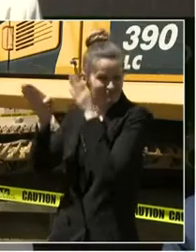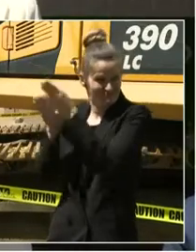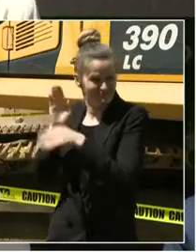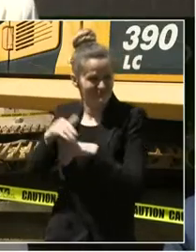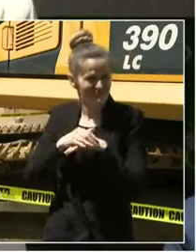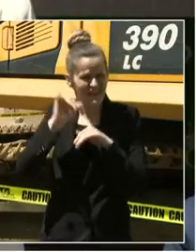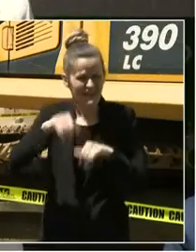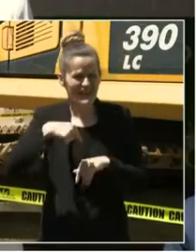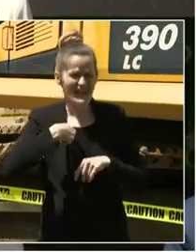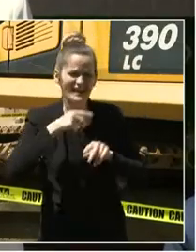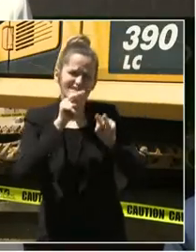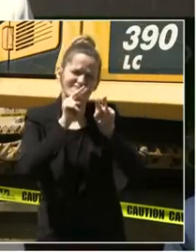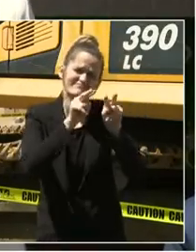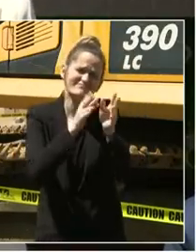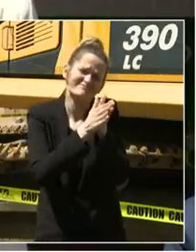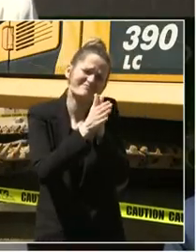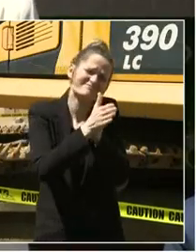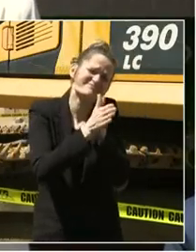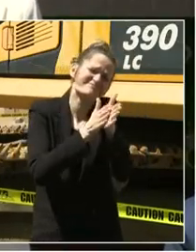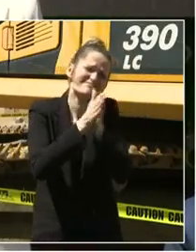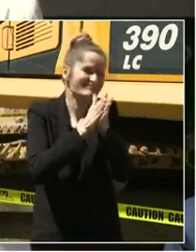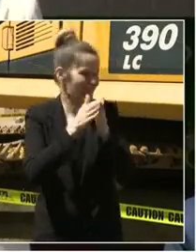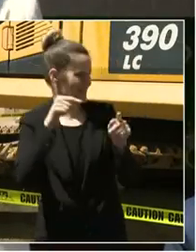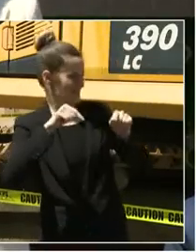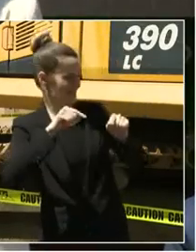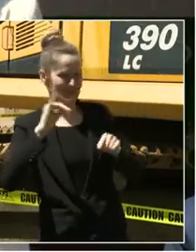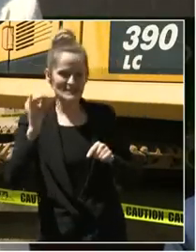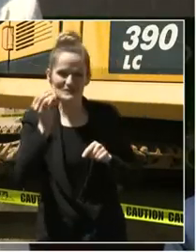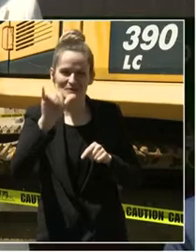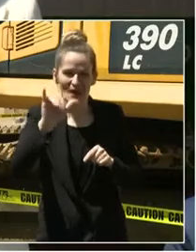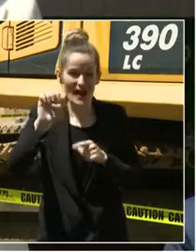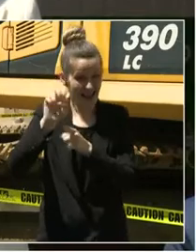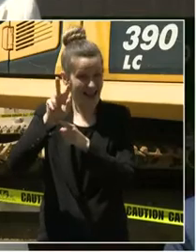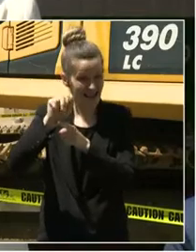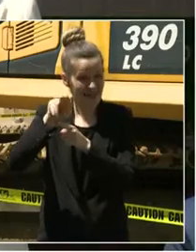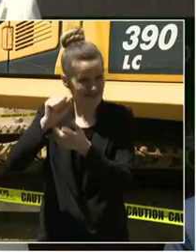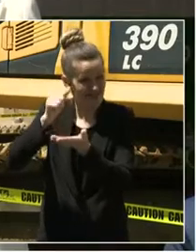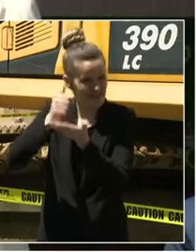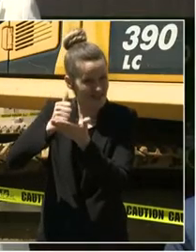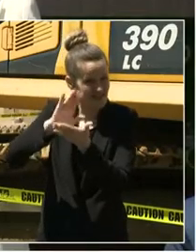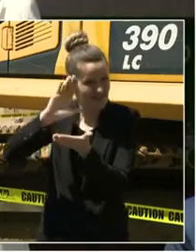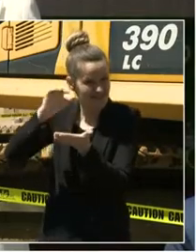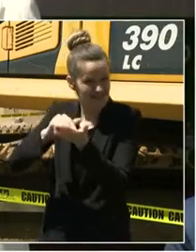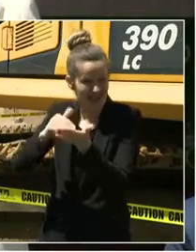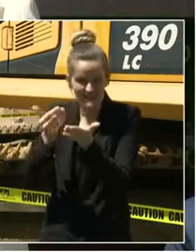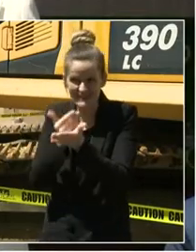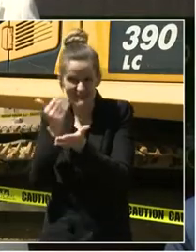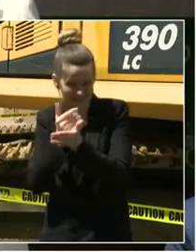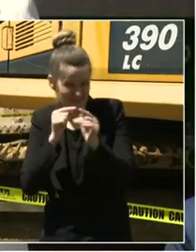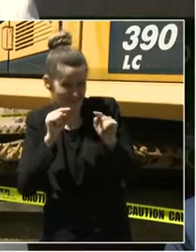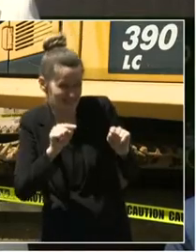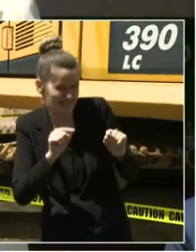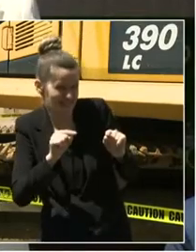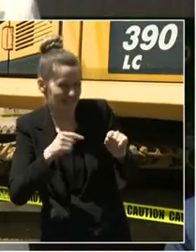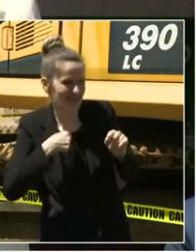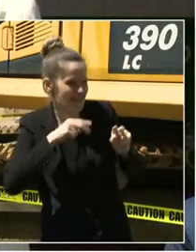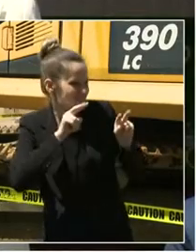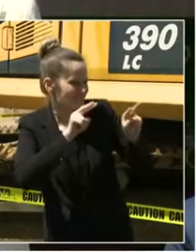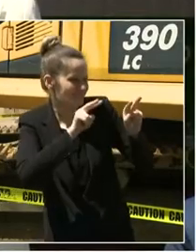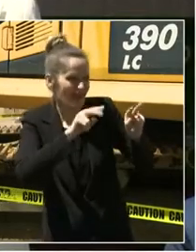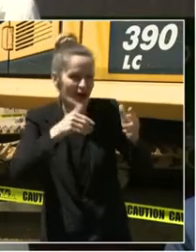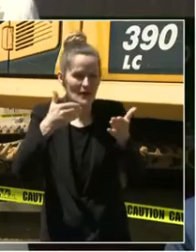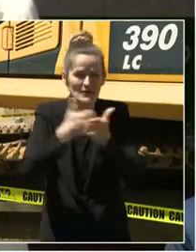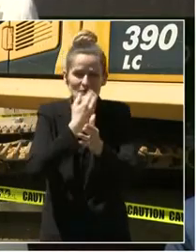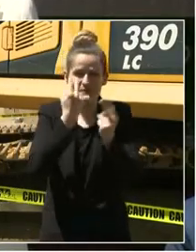new Joy Evans Therapeutic Recreation Center and making new memories and continuing to stay